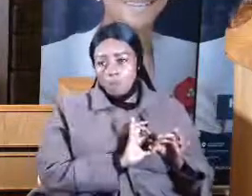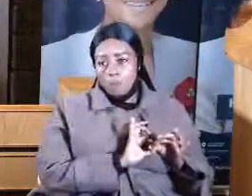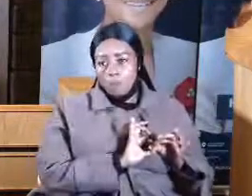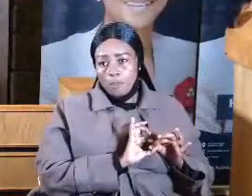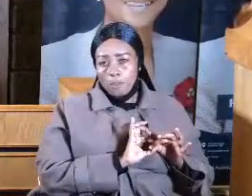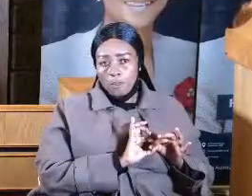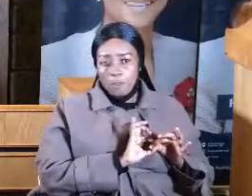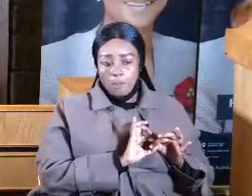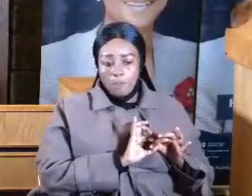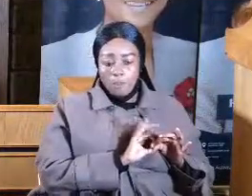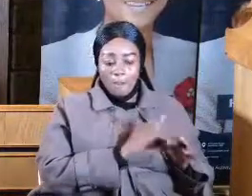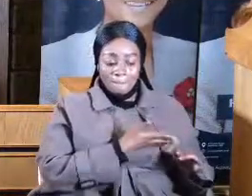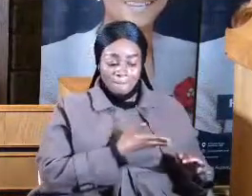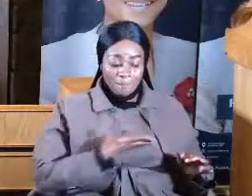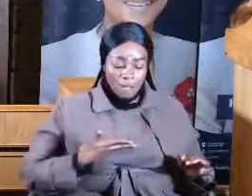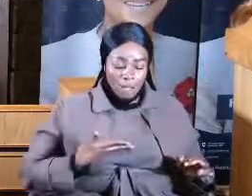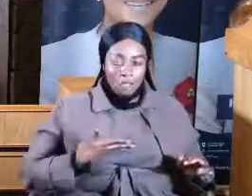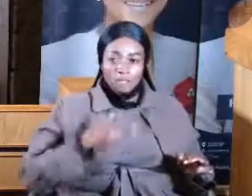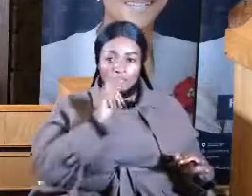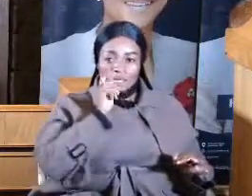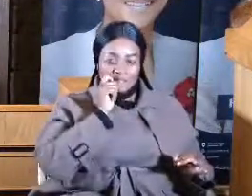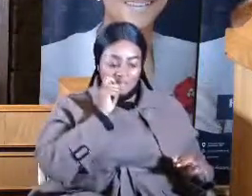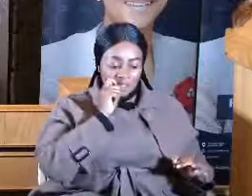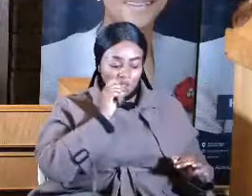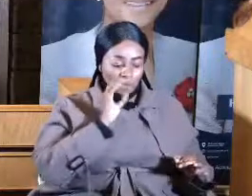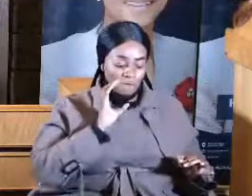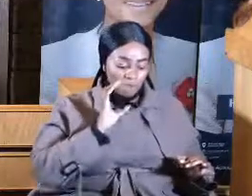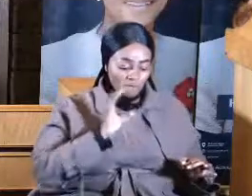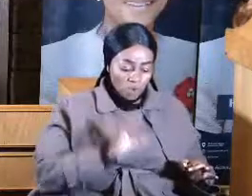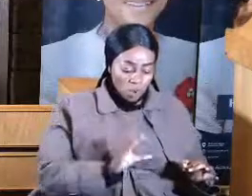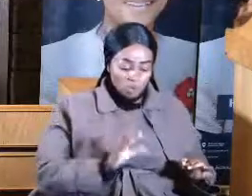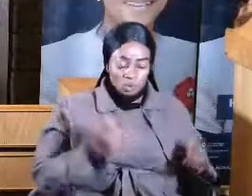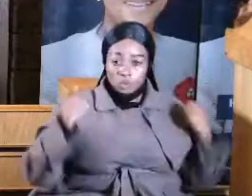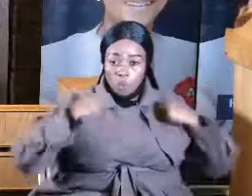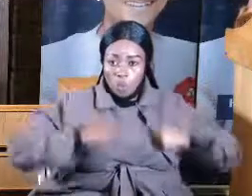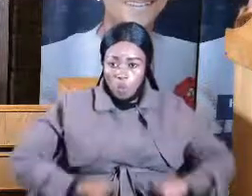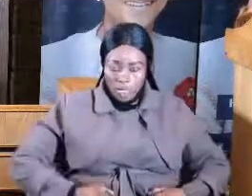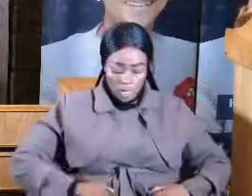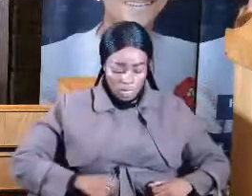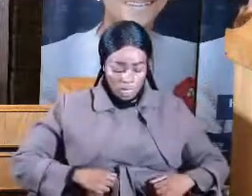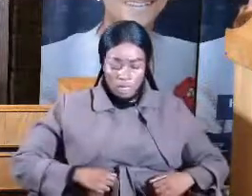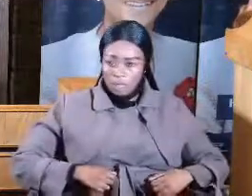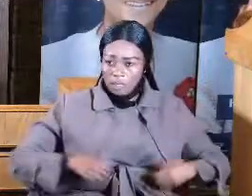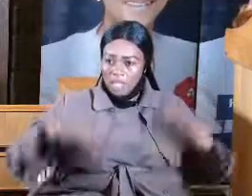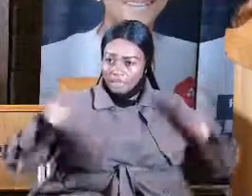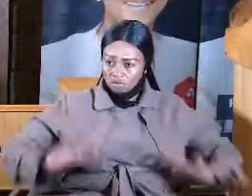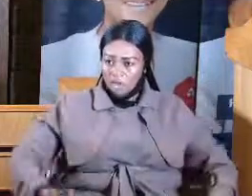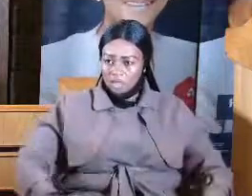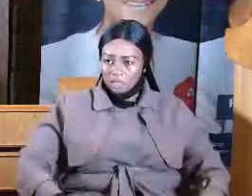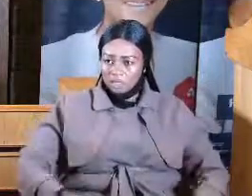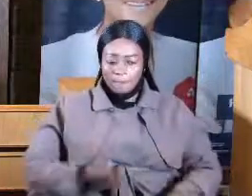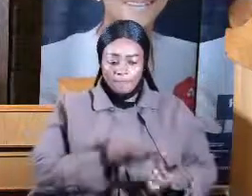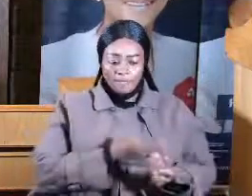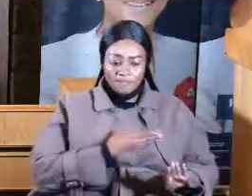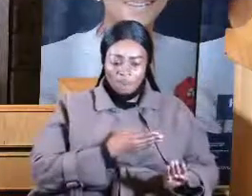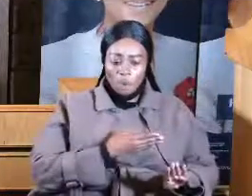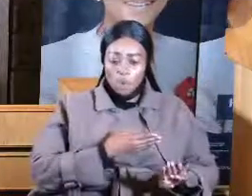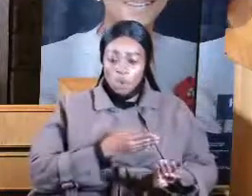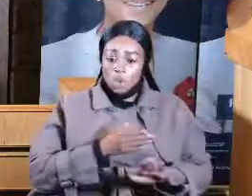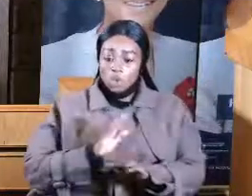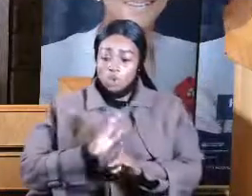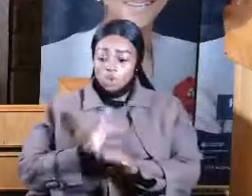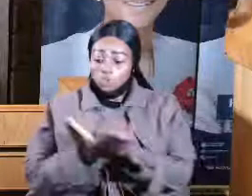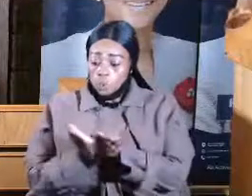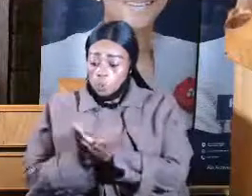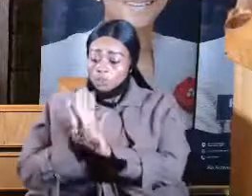Mothers and fathers will force you to wear a dress. Before school